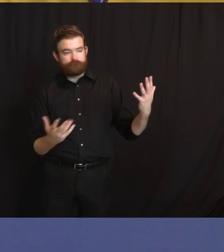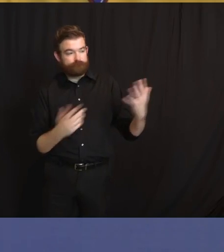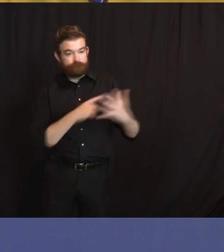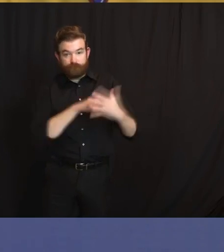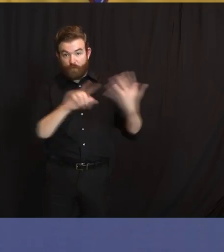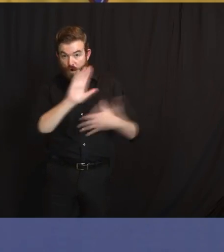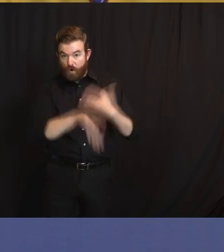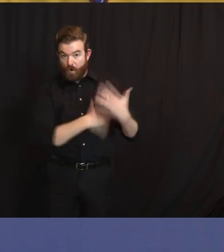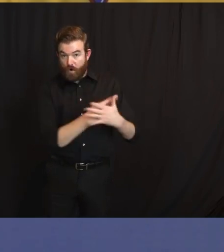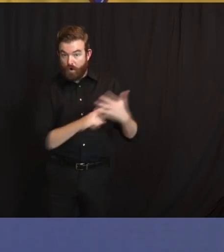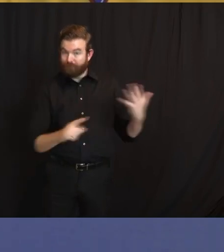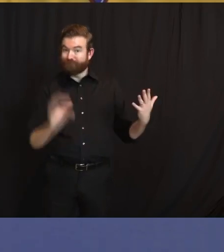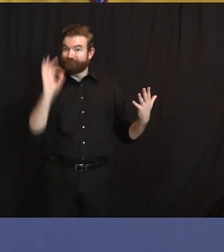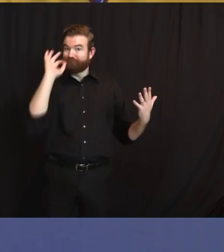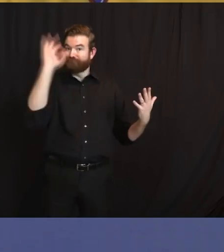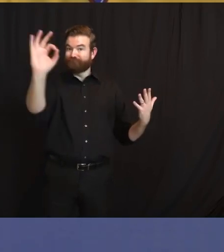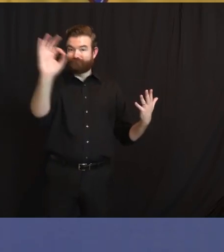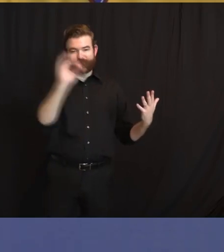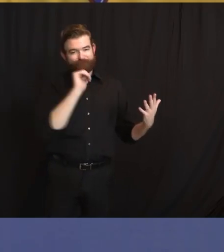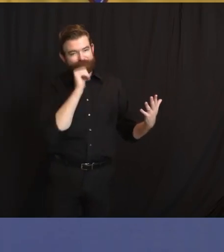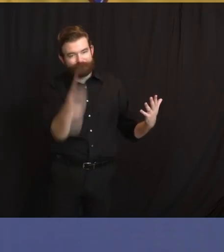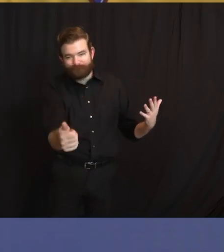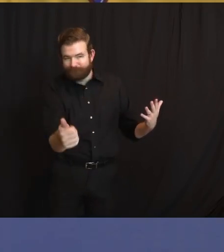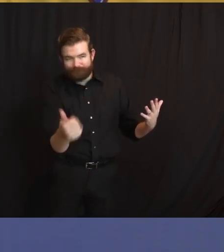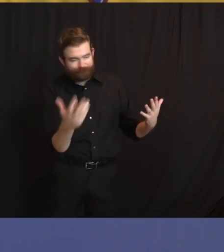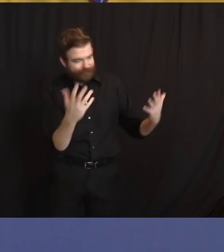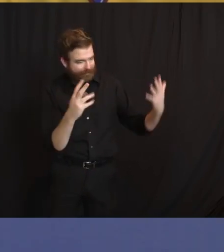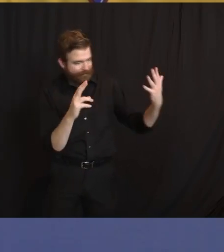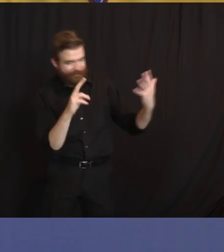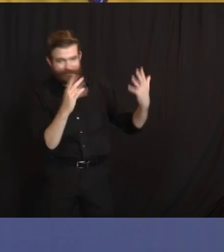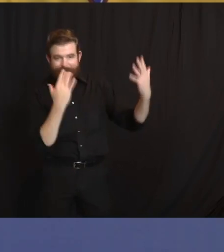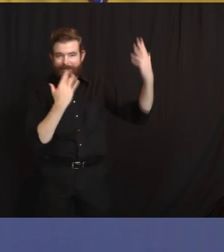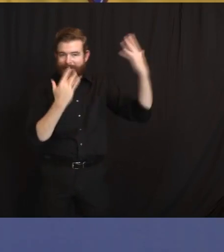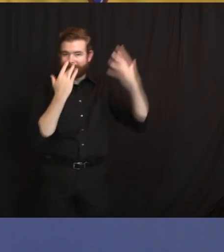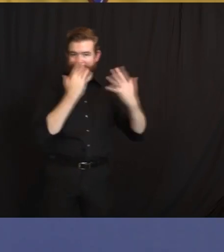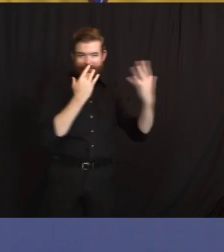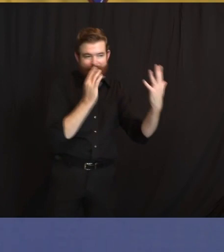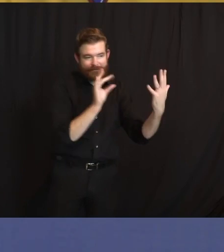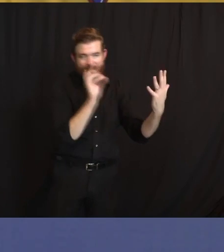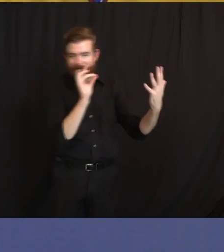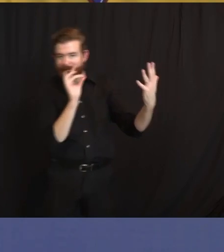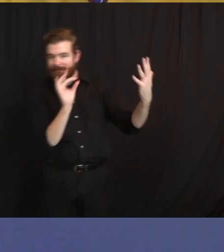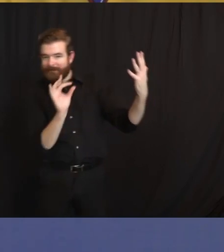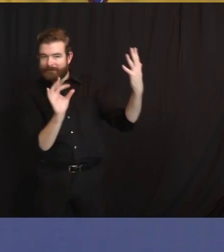You good? Okay. We good? You're good? Matt? Matt down here?